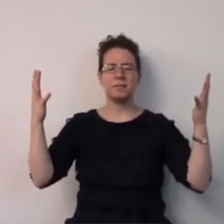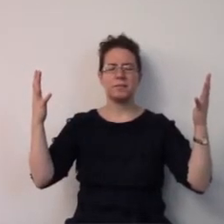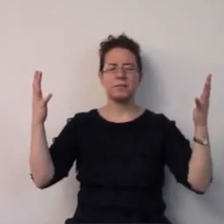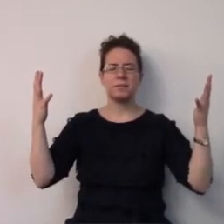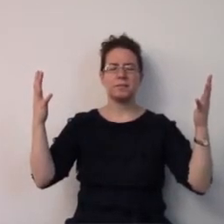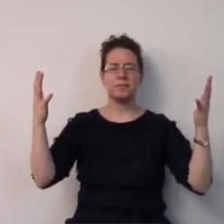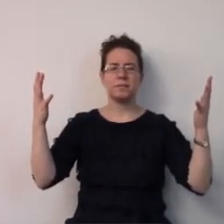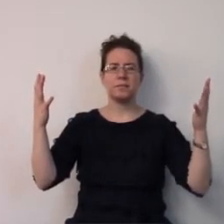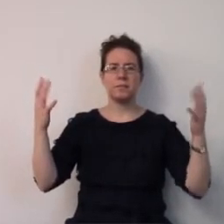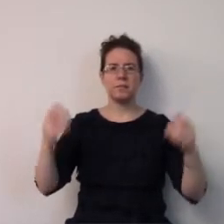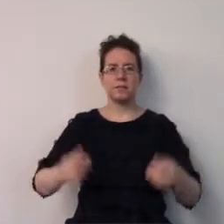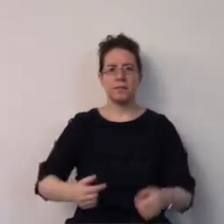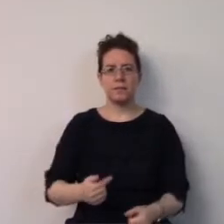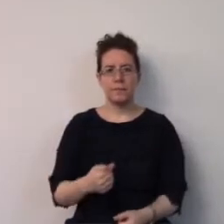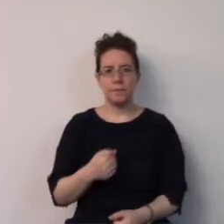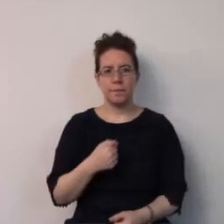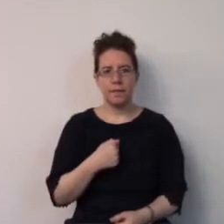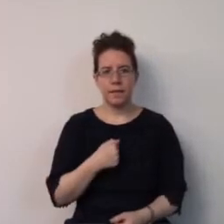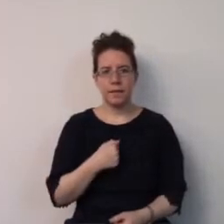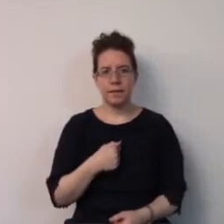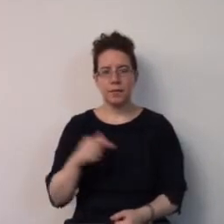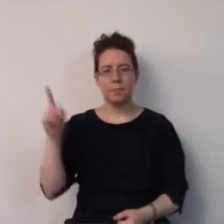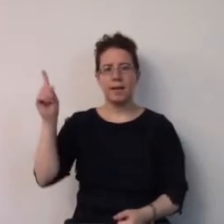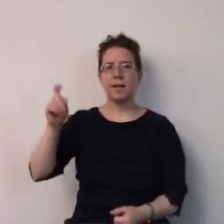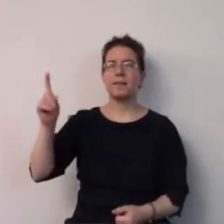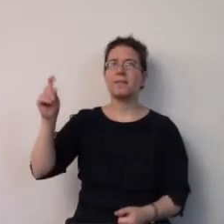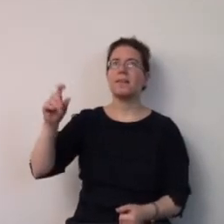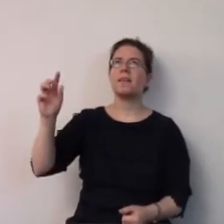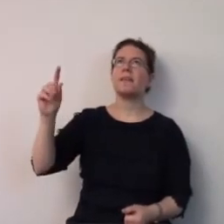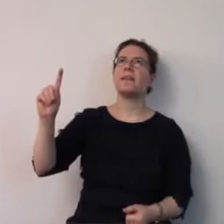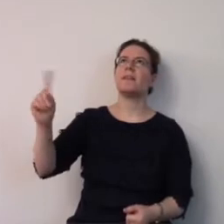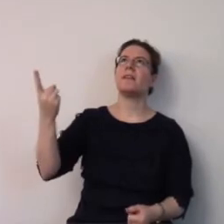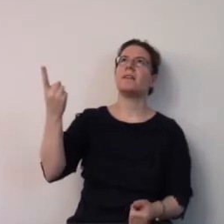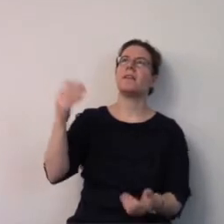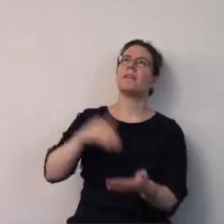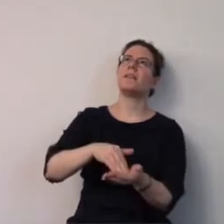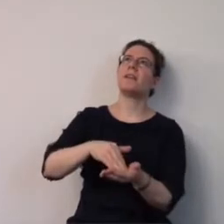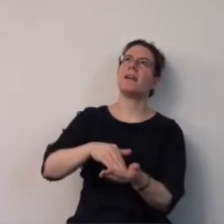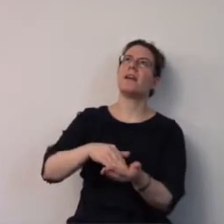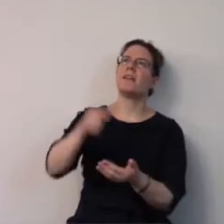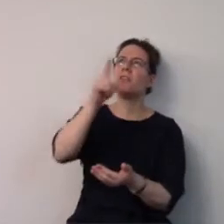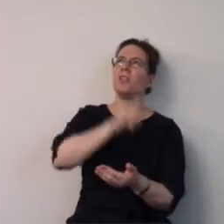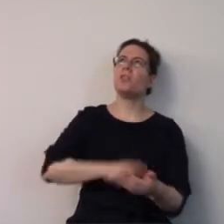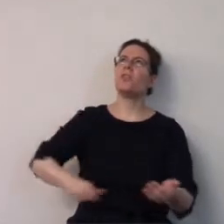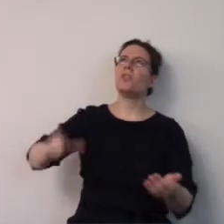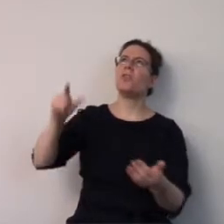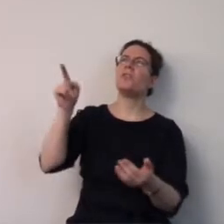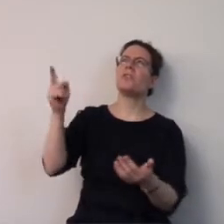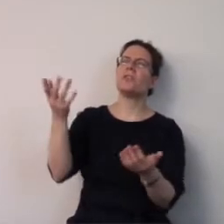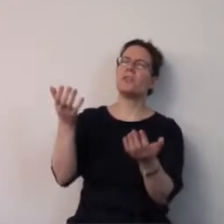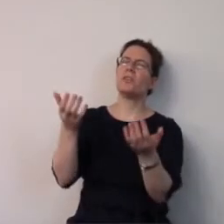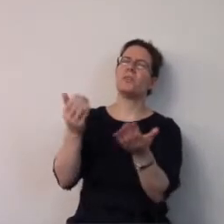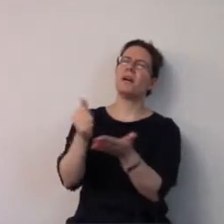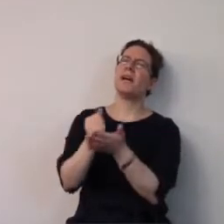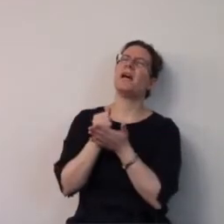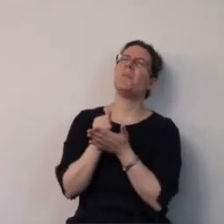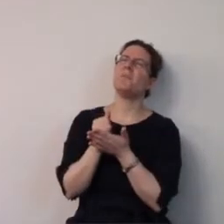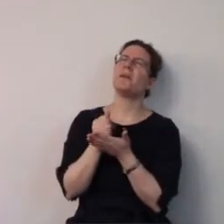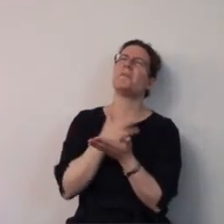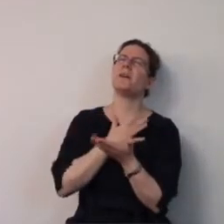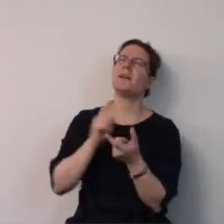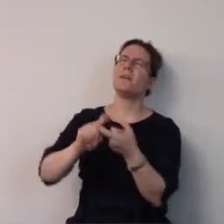holy Lord Spirit, set us free, okay, from chains